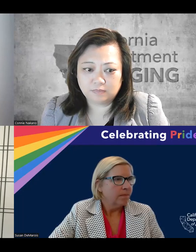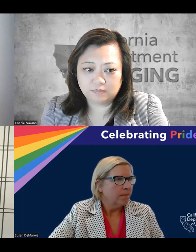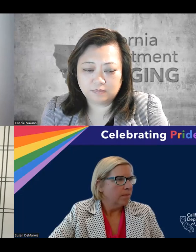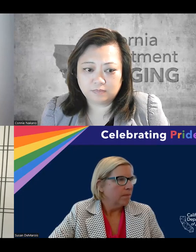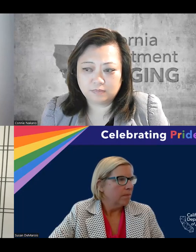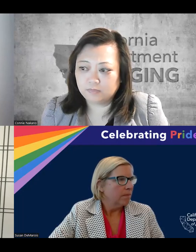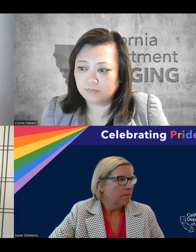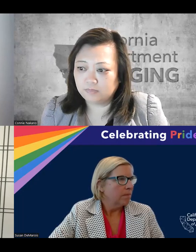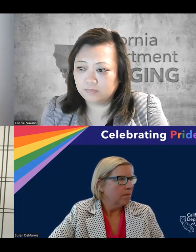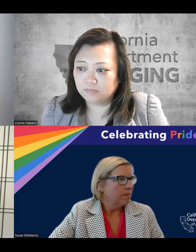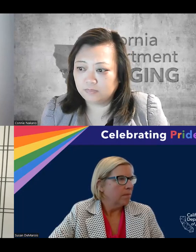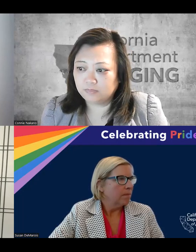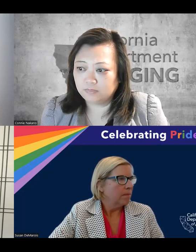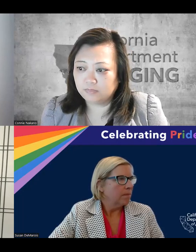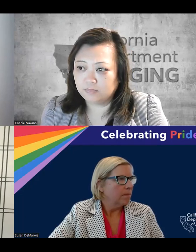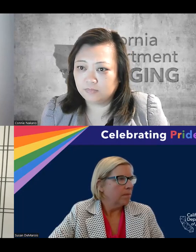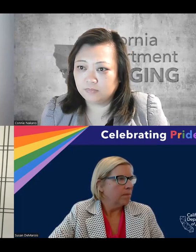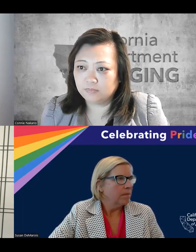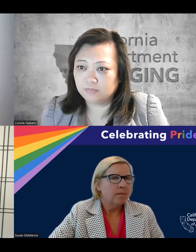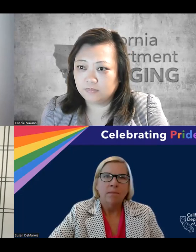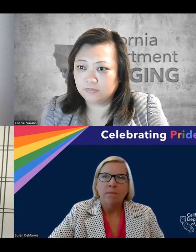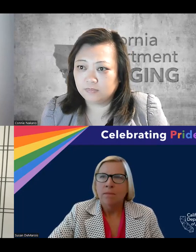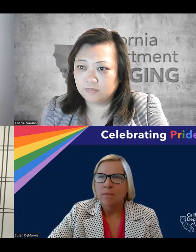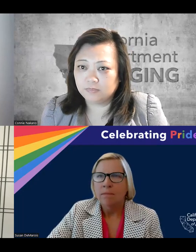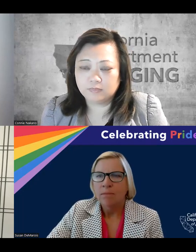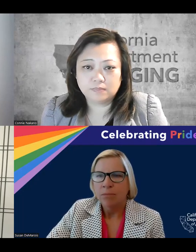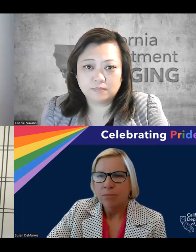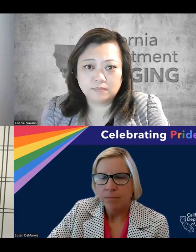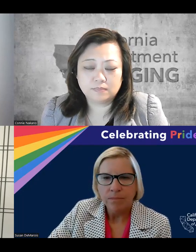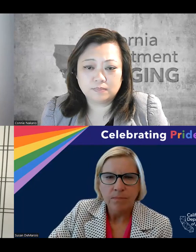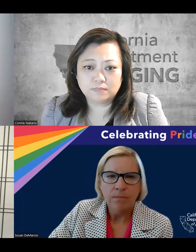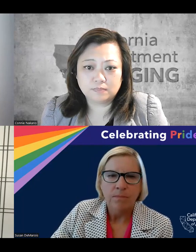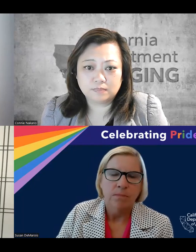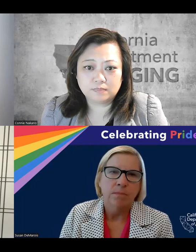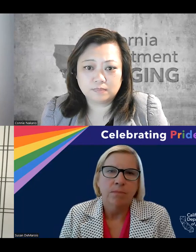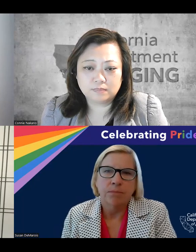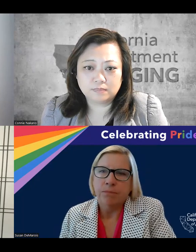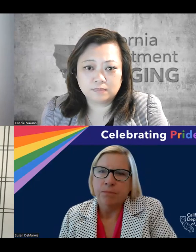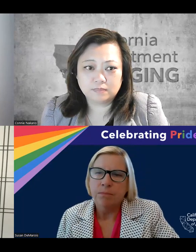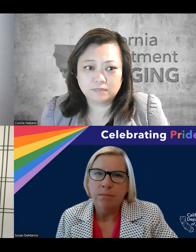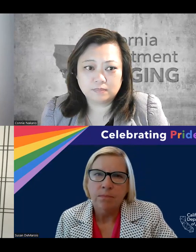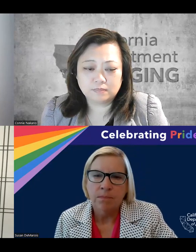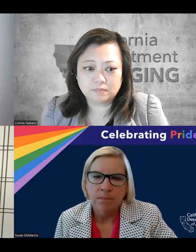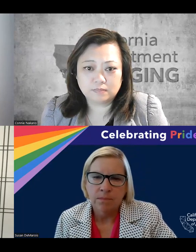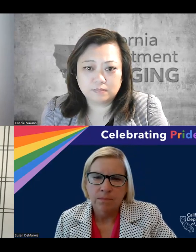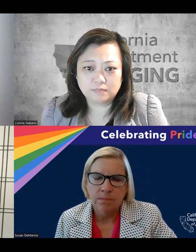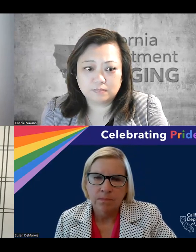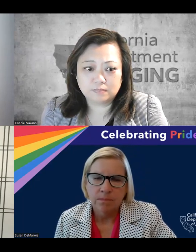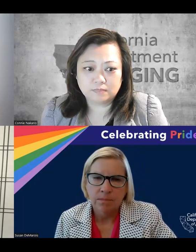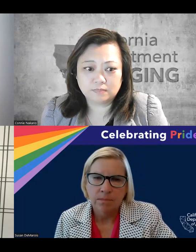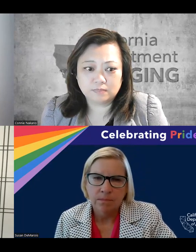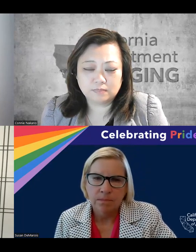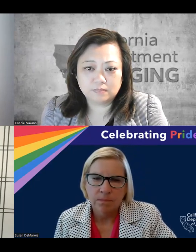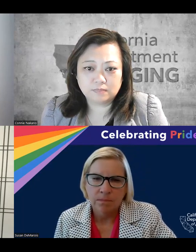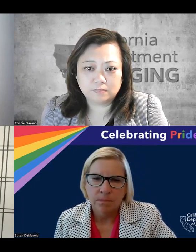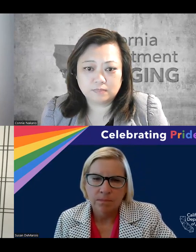And Erin, Erin has joined our team, folks, and she was also heavily involved in not only the interviews, but